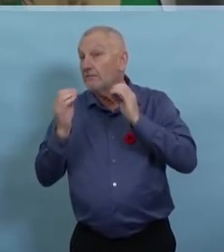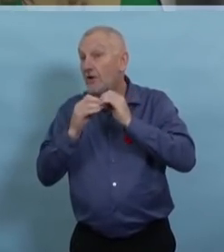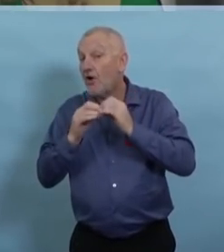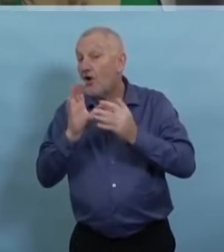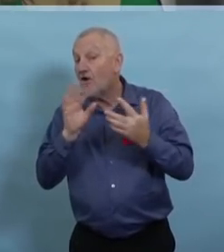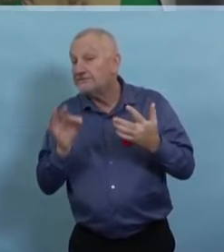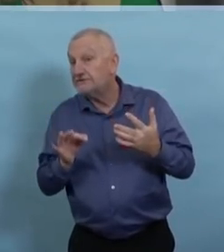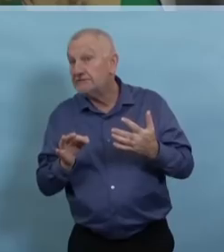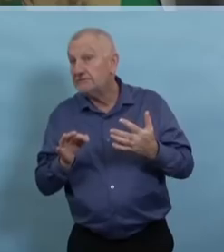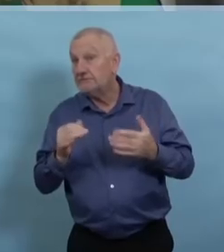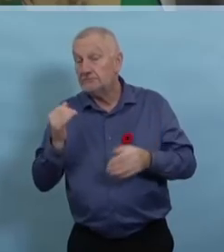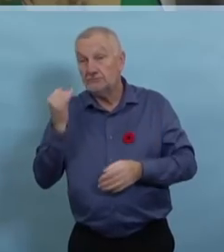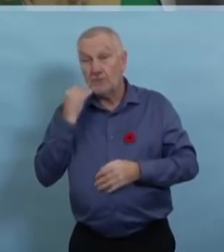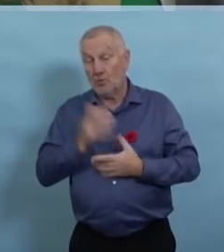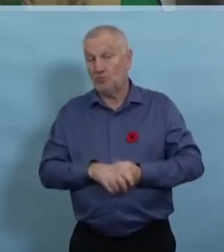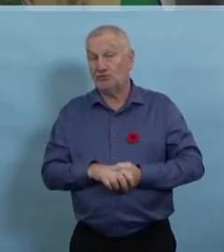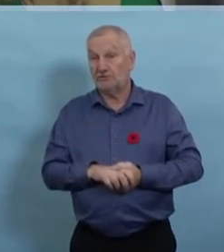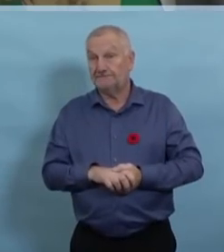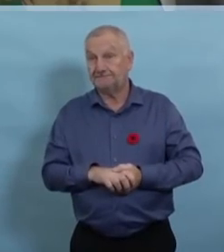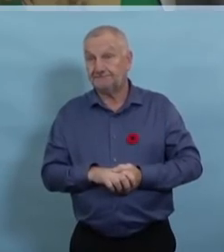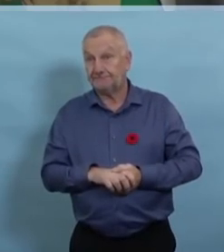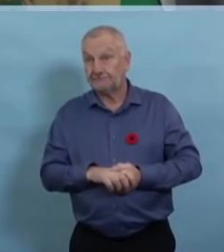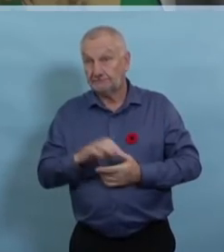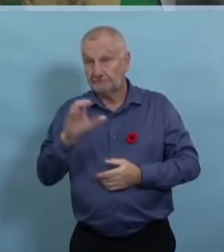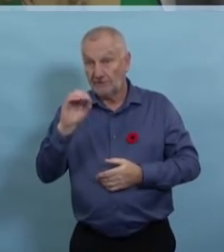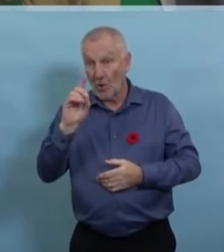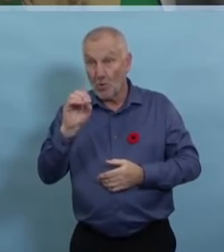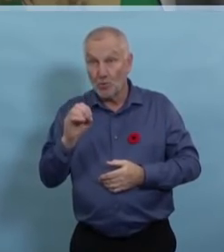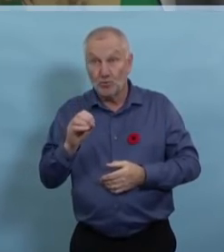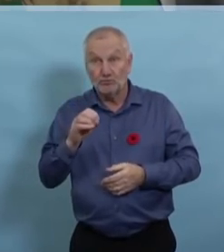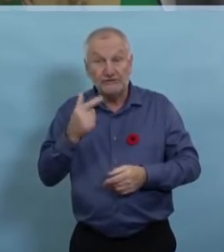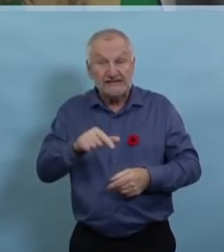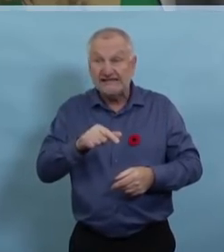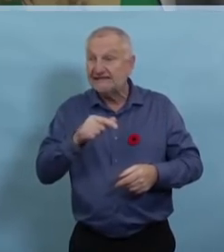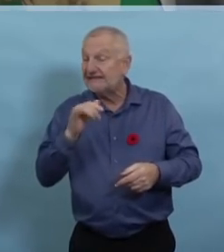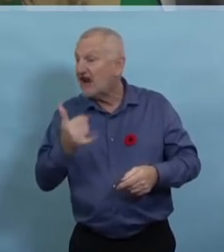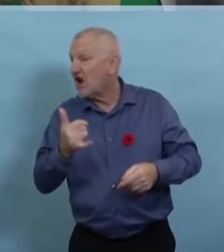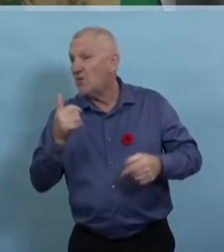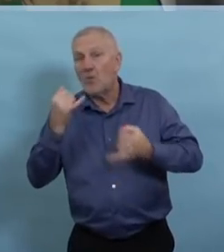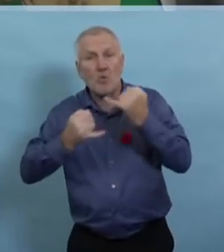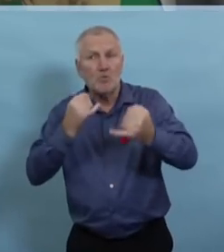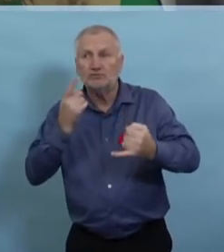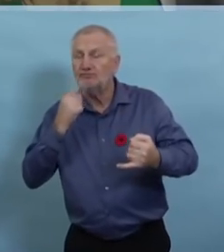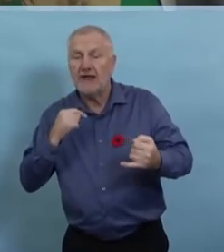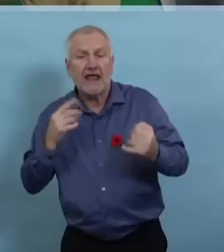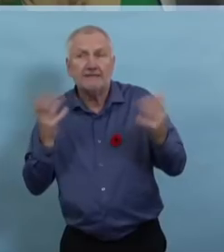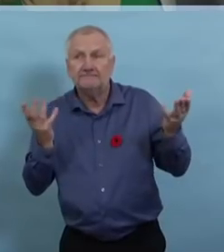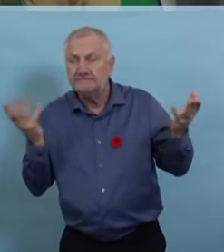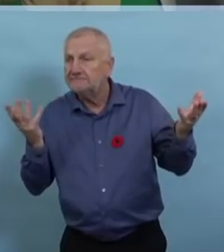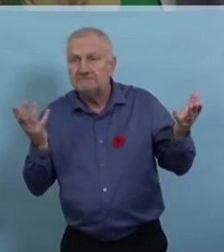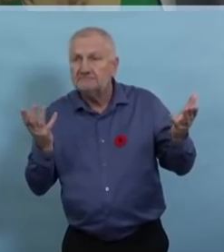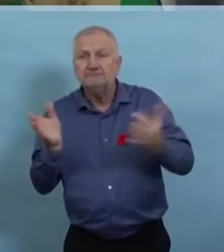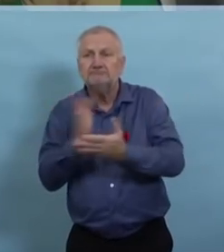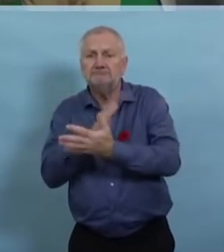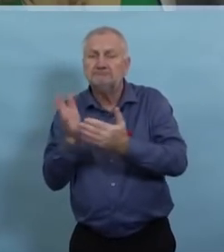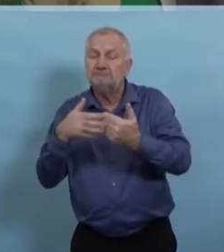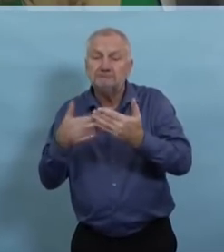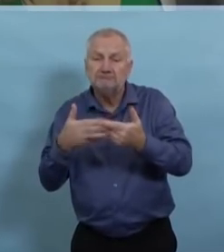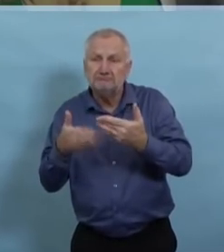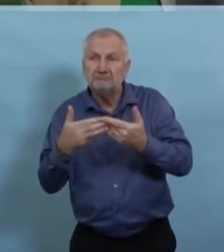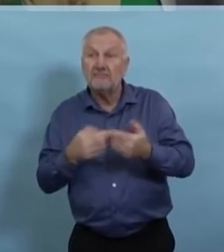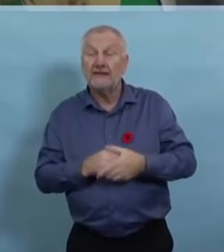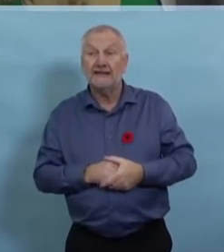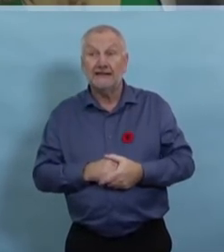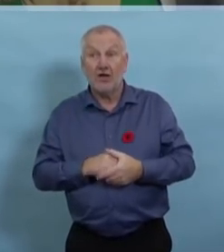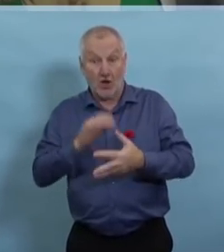at, school divisions are able to offer those more robust at-home and remote learning options. We